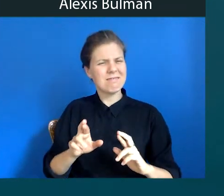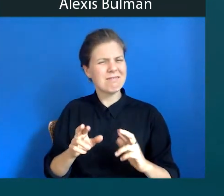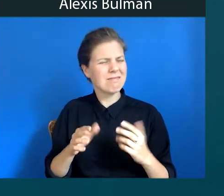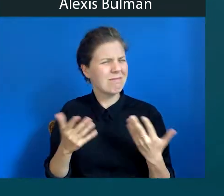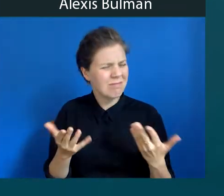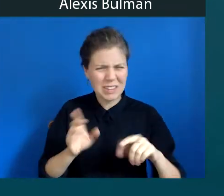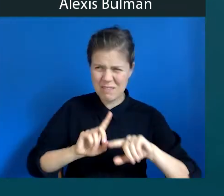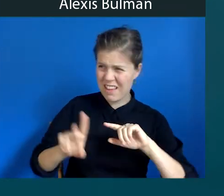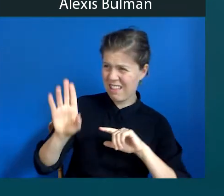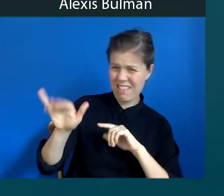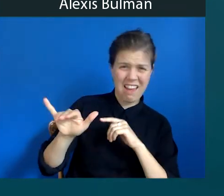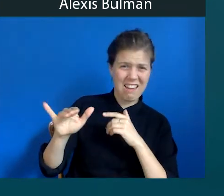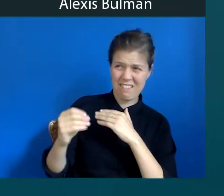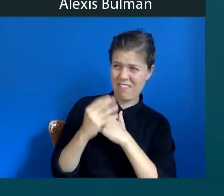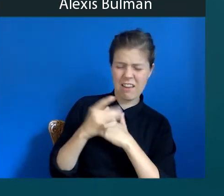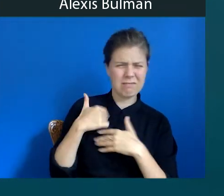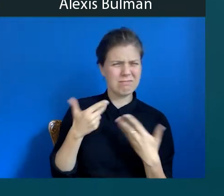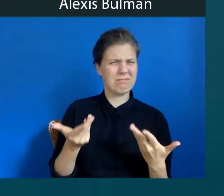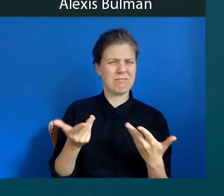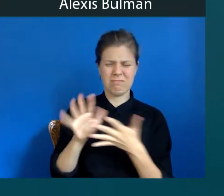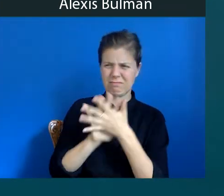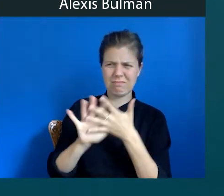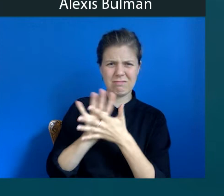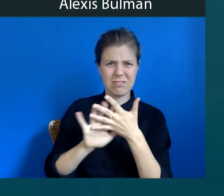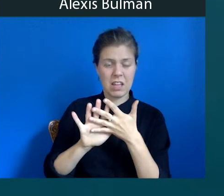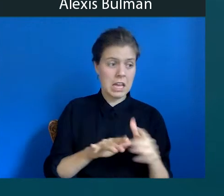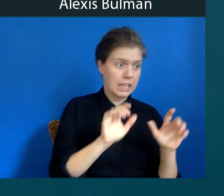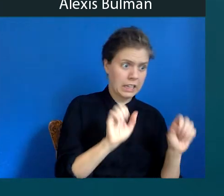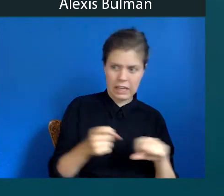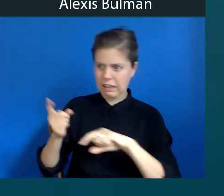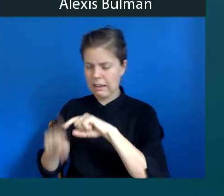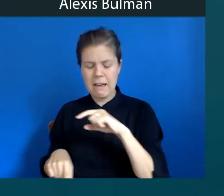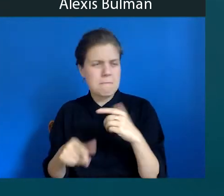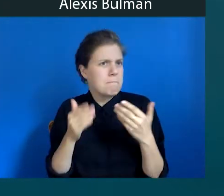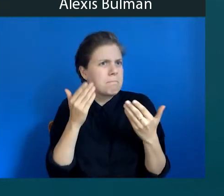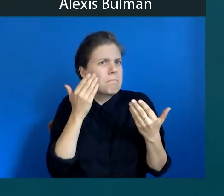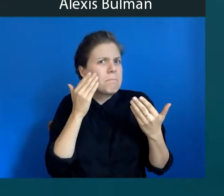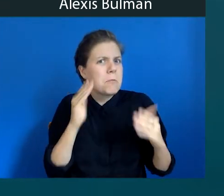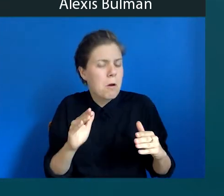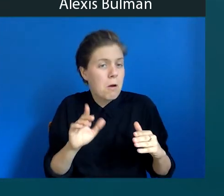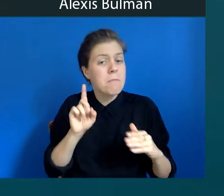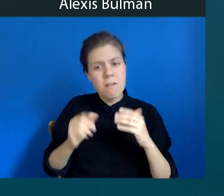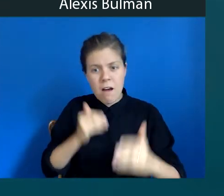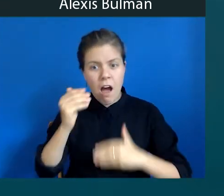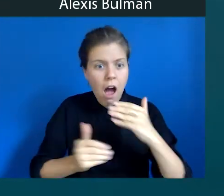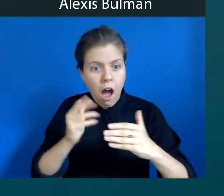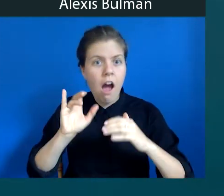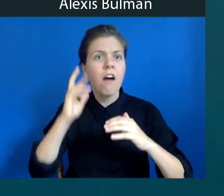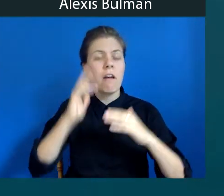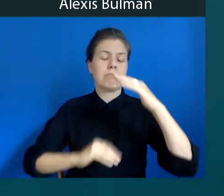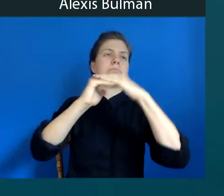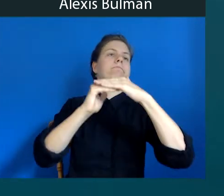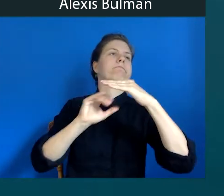advice. Because often we don't know our limitations until we've overdone it, which is always the case for me.